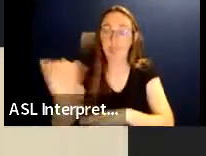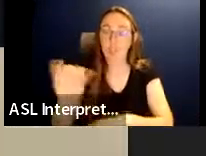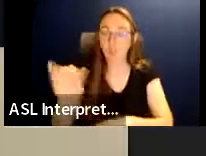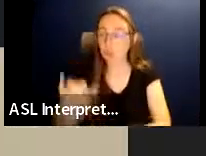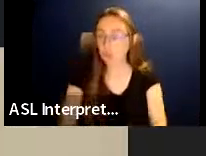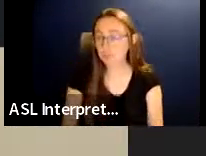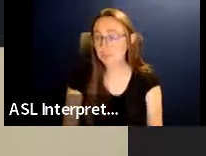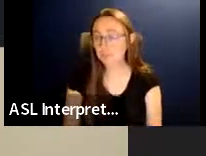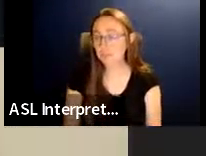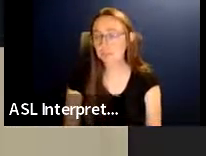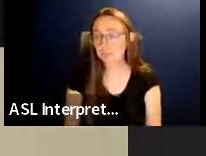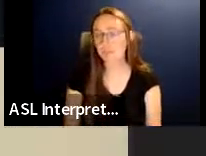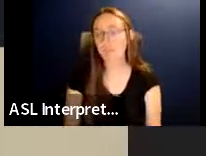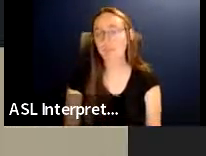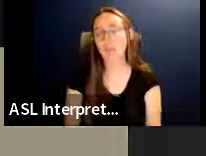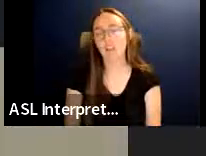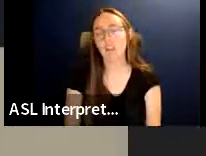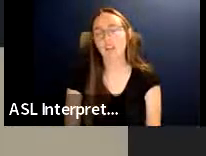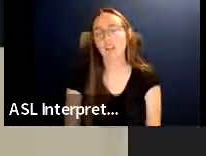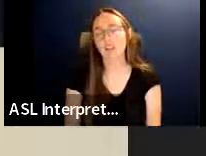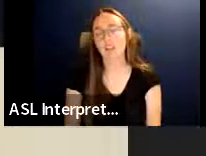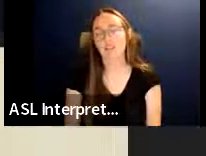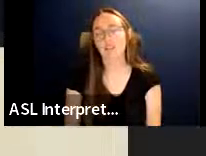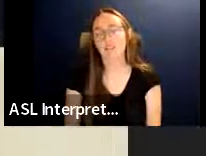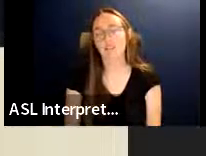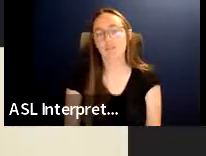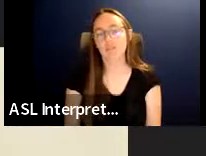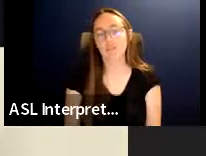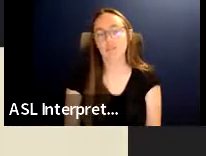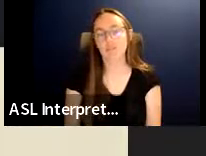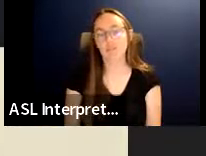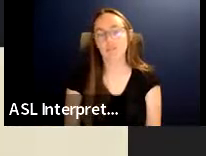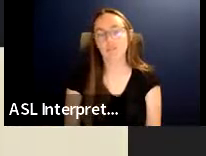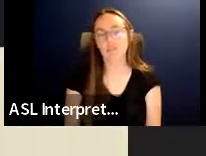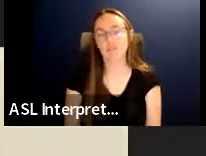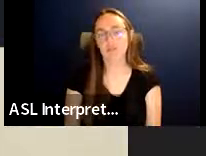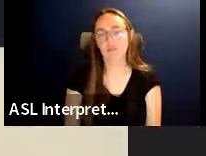piece of corrugated plastic.